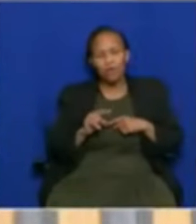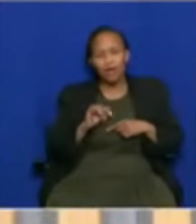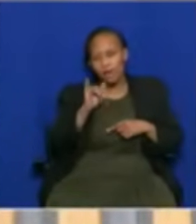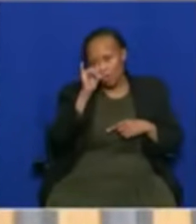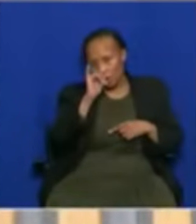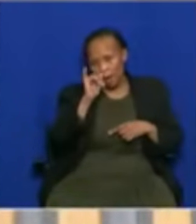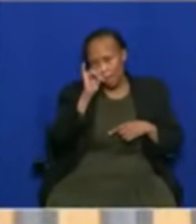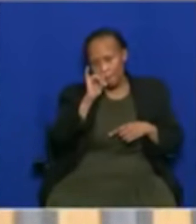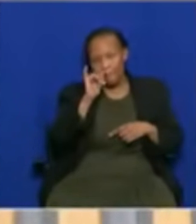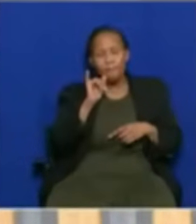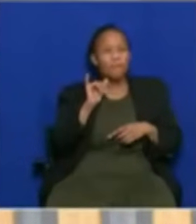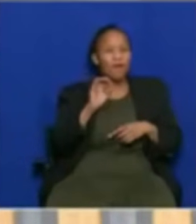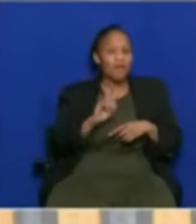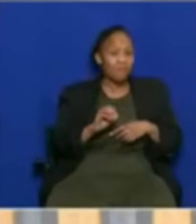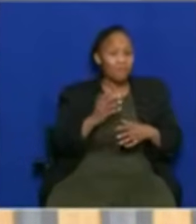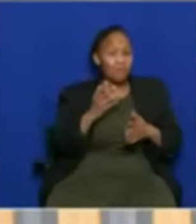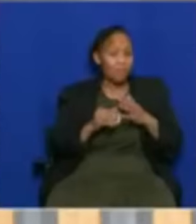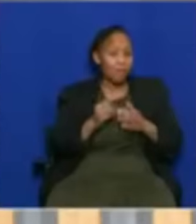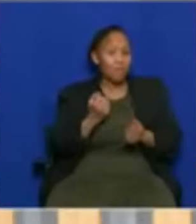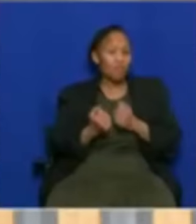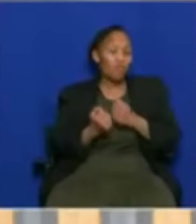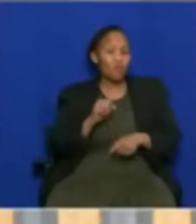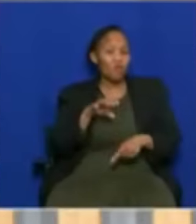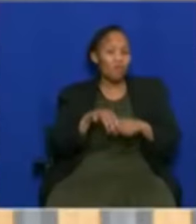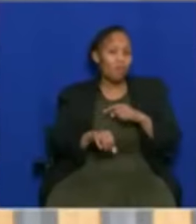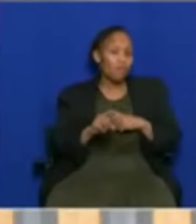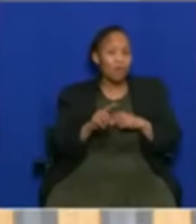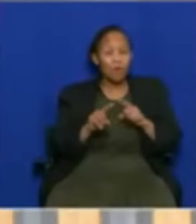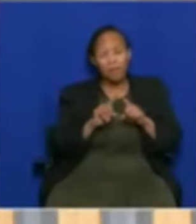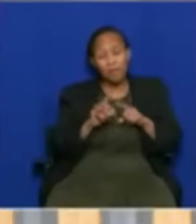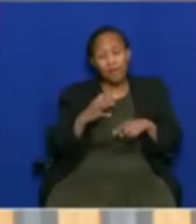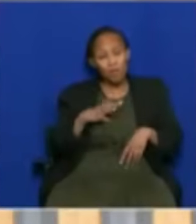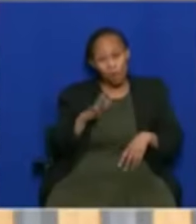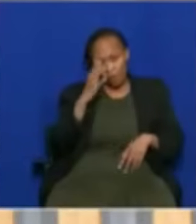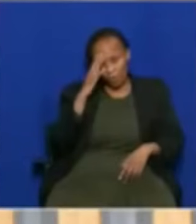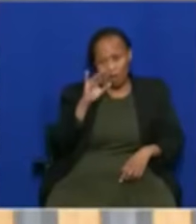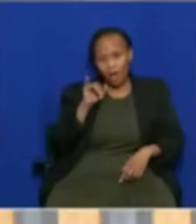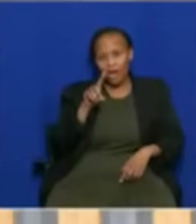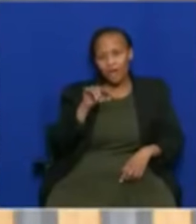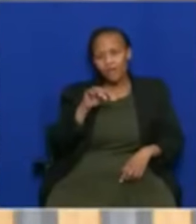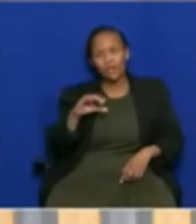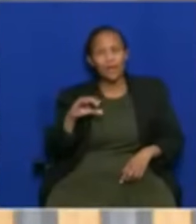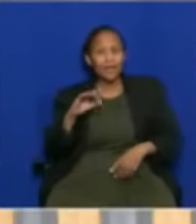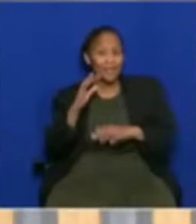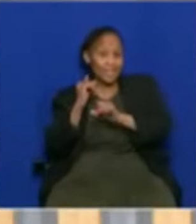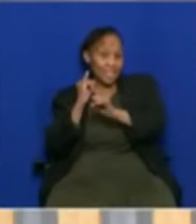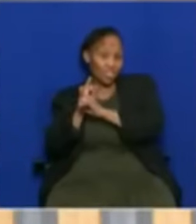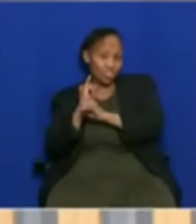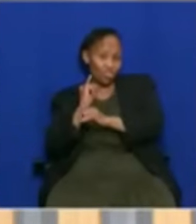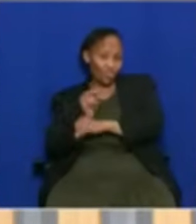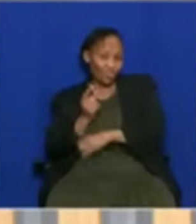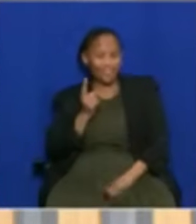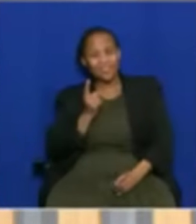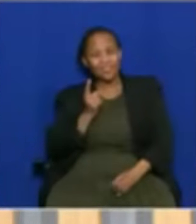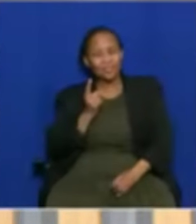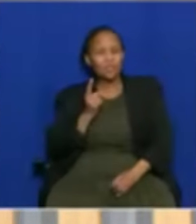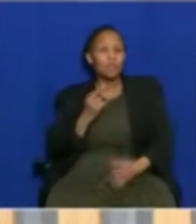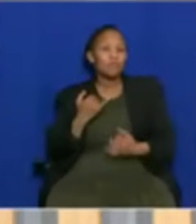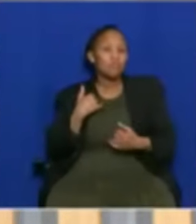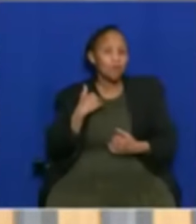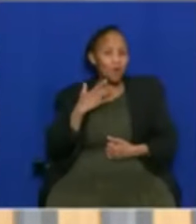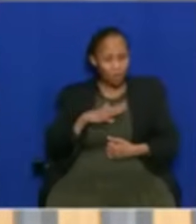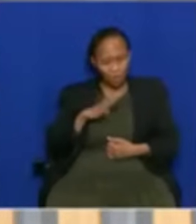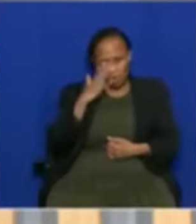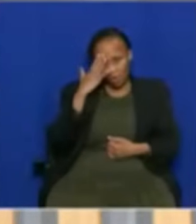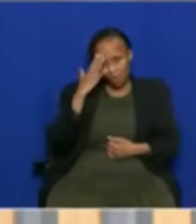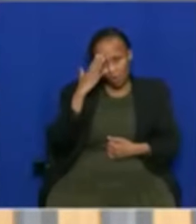asking IDEC as an institution, why is it your concern that